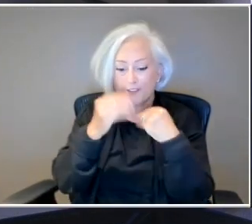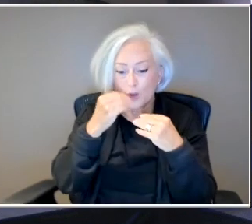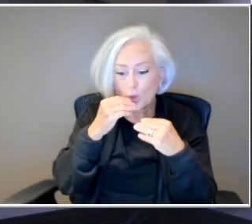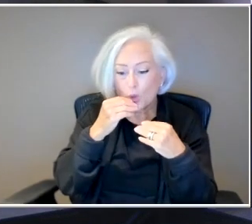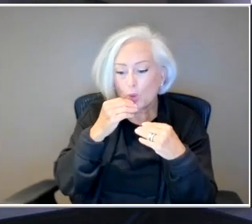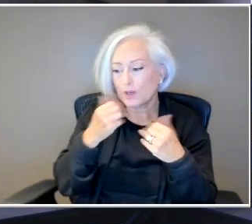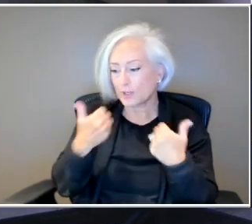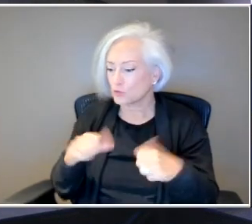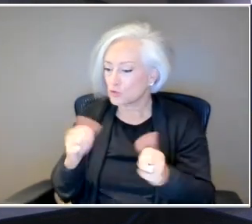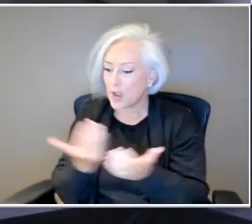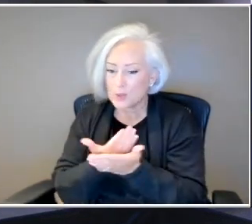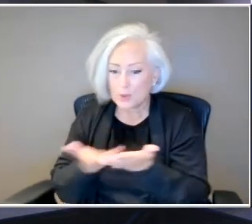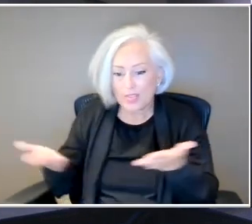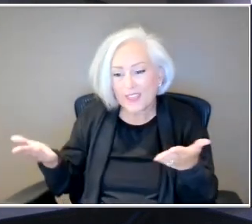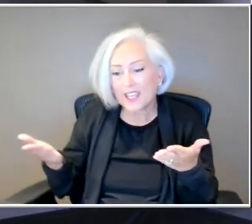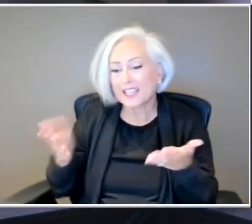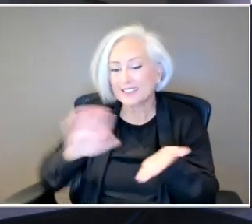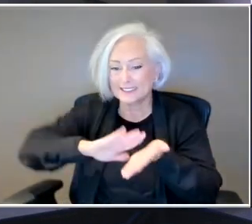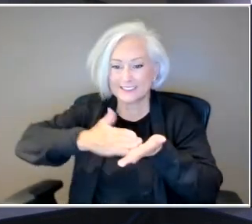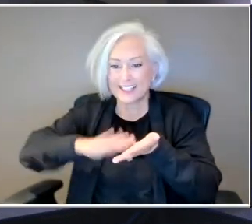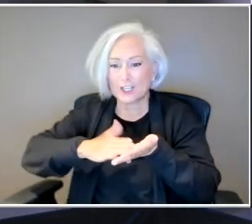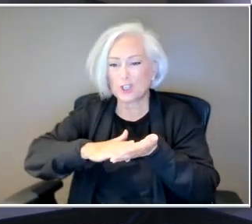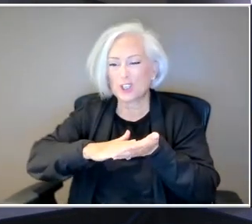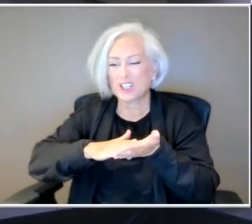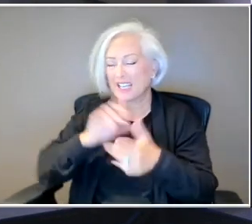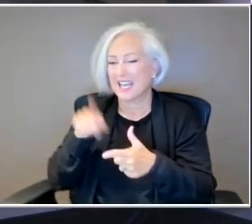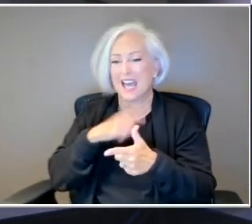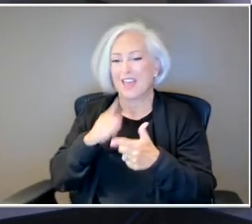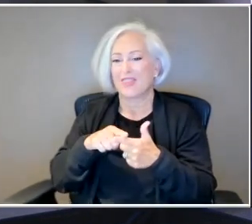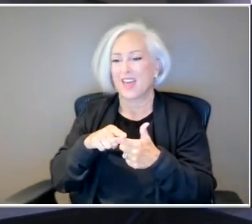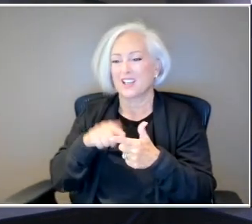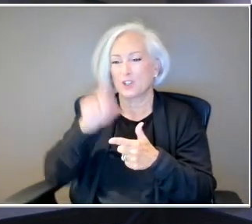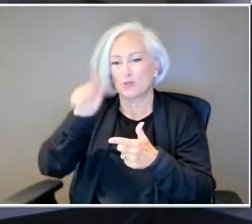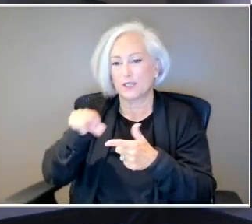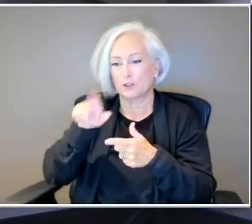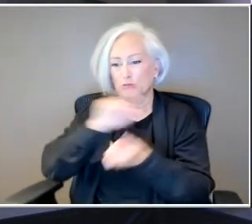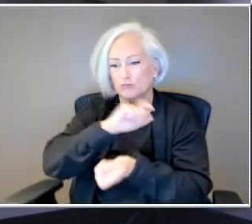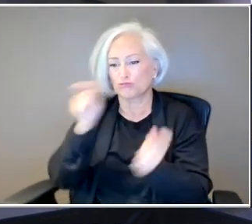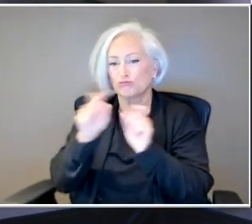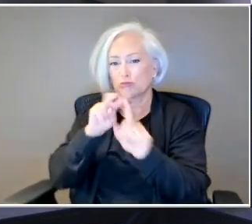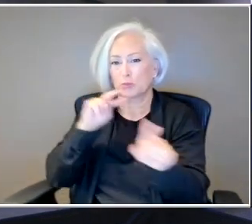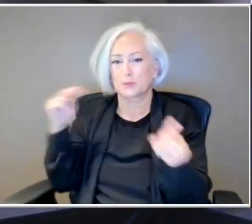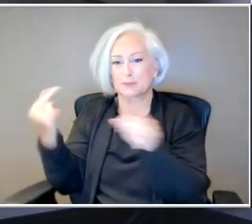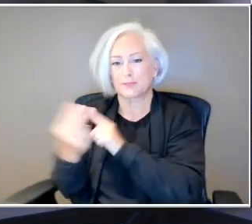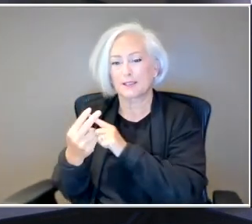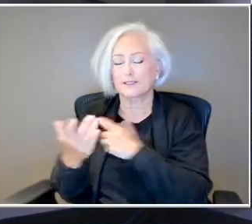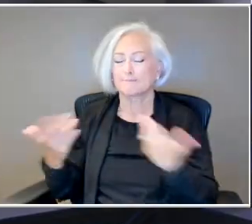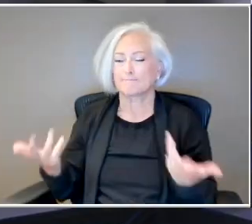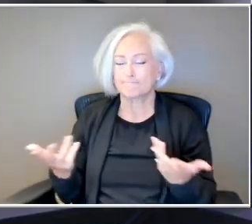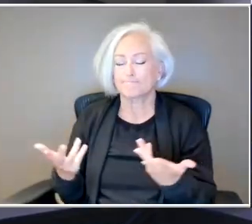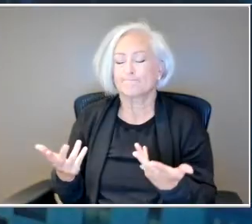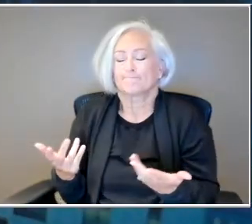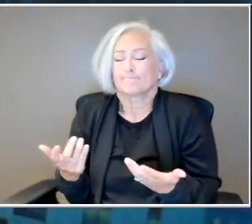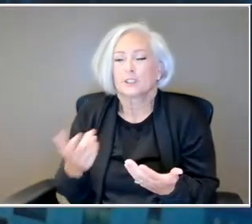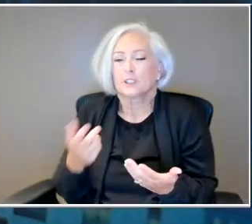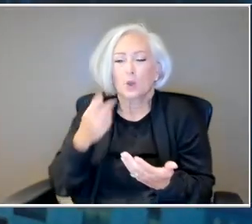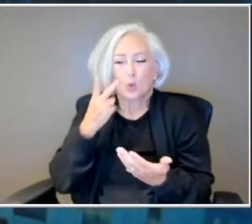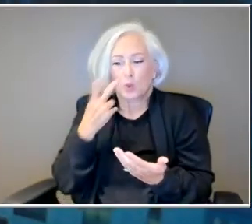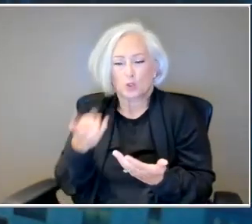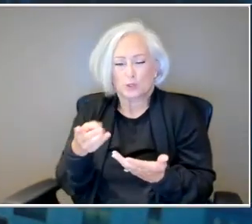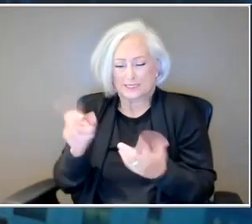things and indulge sometimes. How do you see food now? Do you see it differently? I definitely see